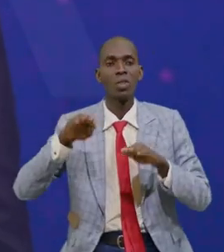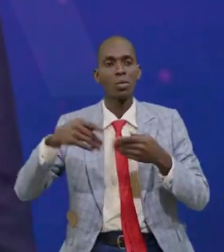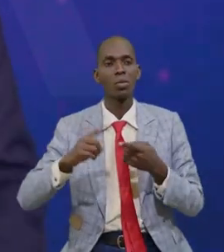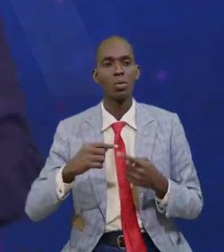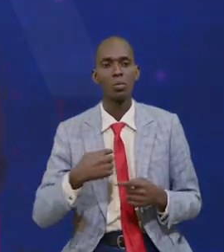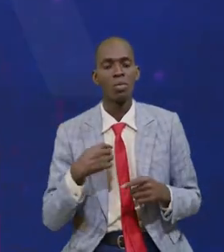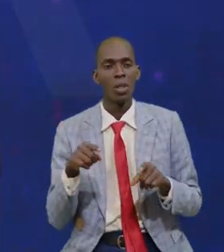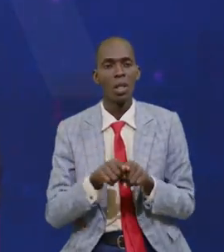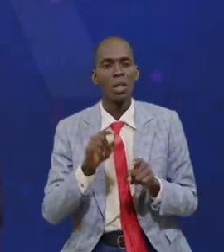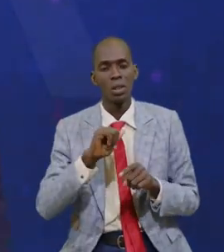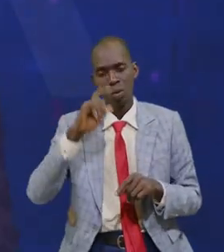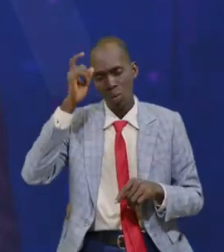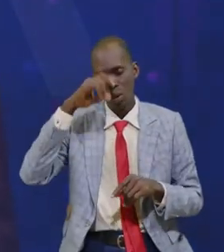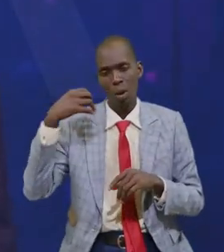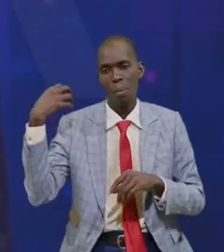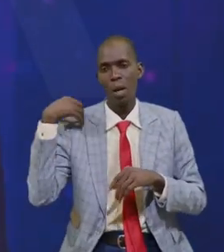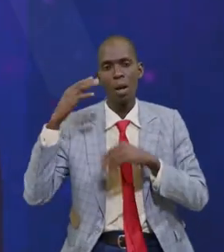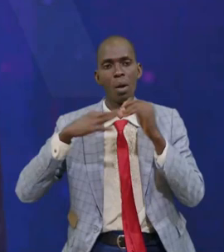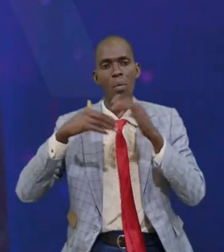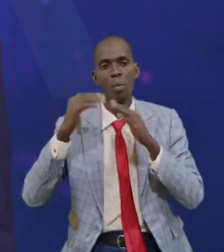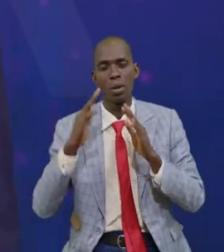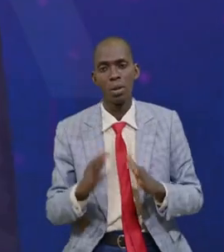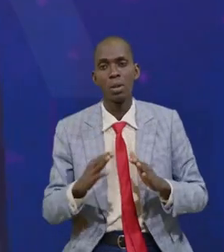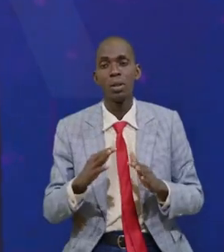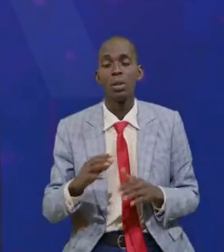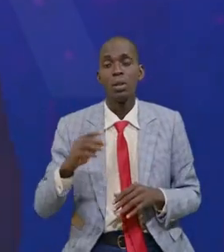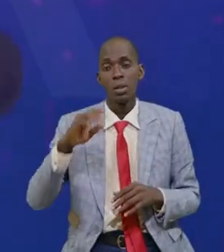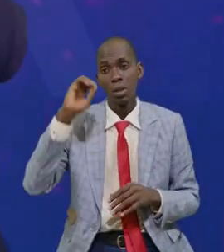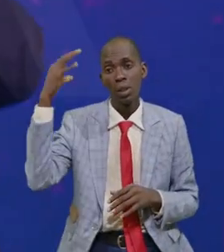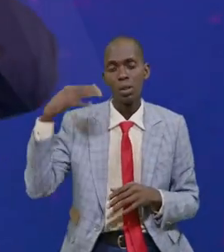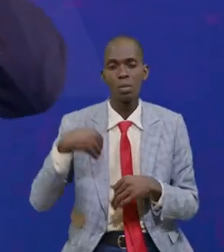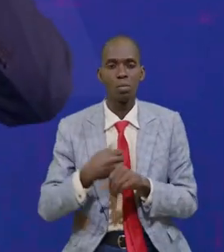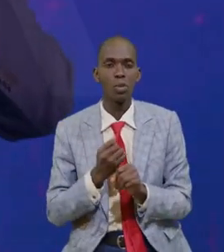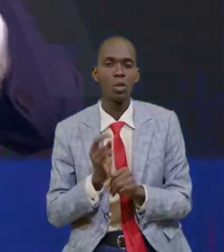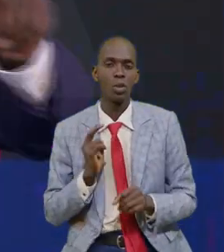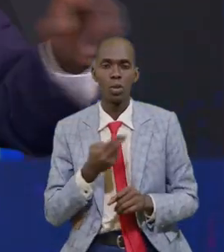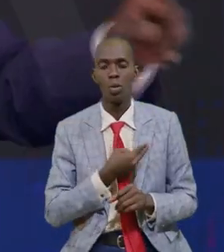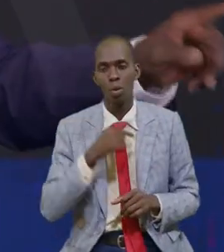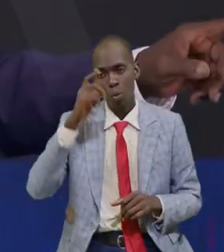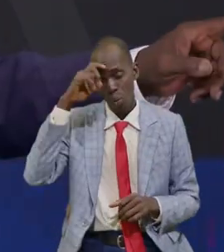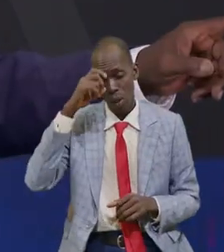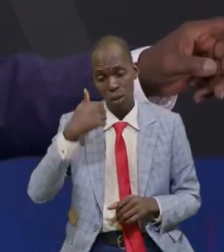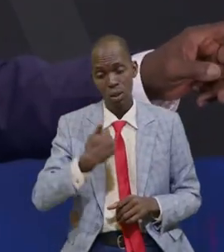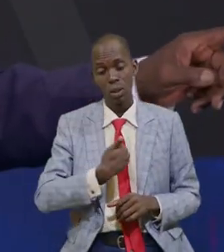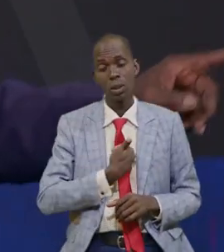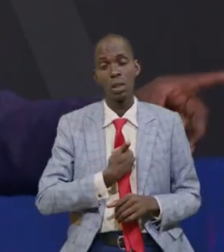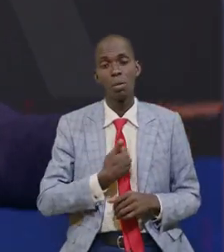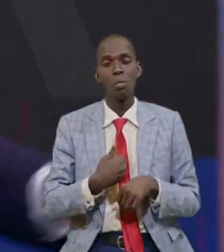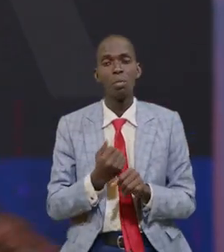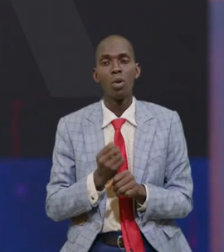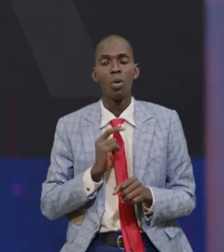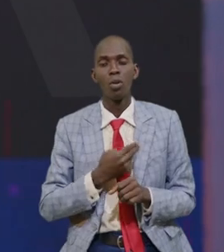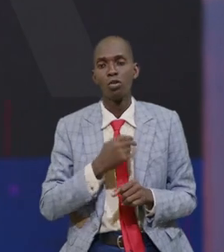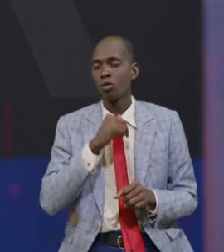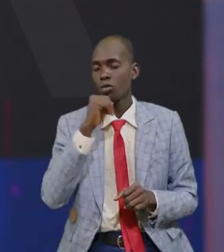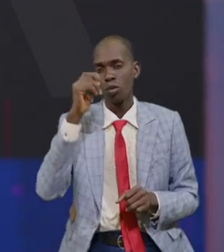wise master builder. Grace makes us wise. Self makes us